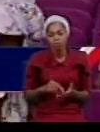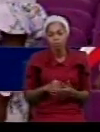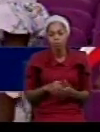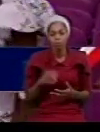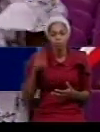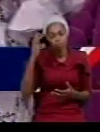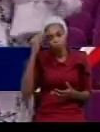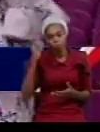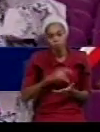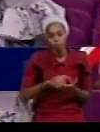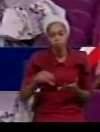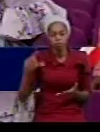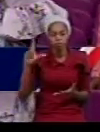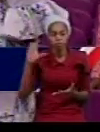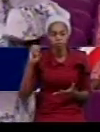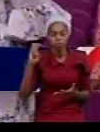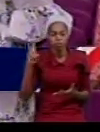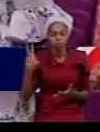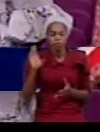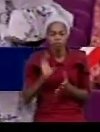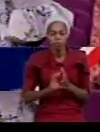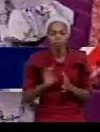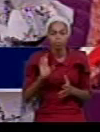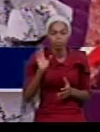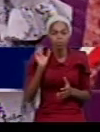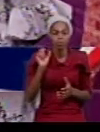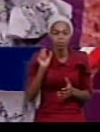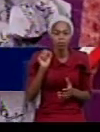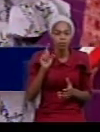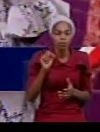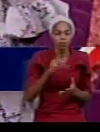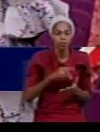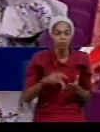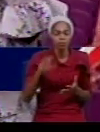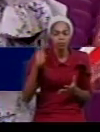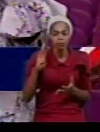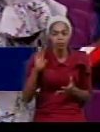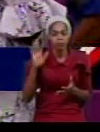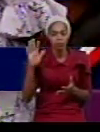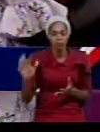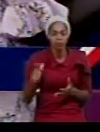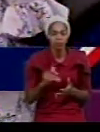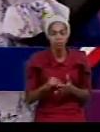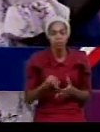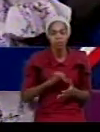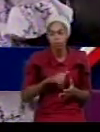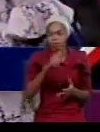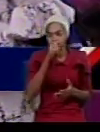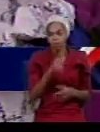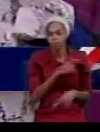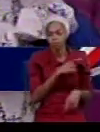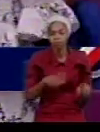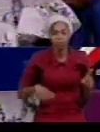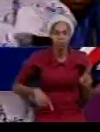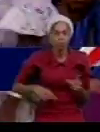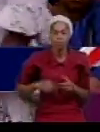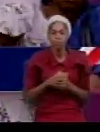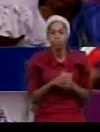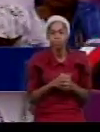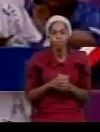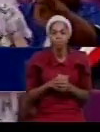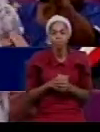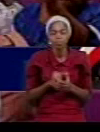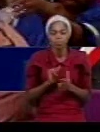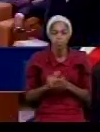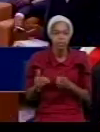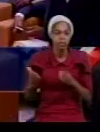Lord that bringeth you out of the land of Egypt. Therefore, ye shall be holy, for I am holy.